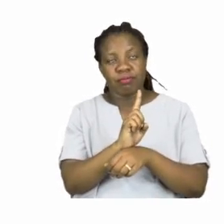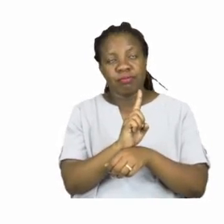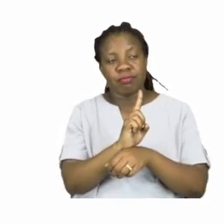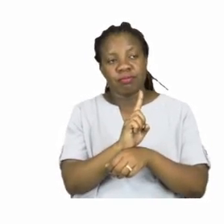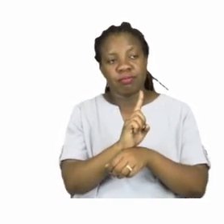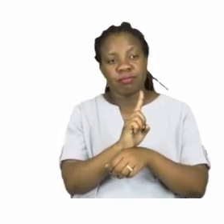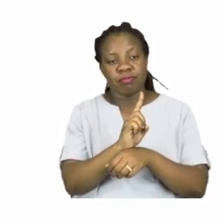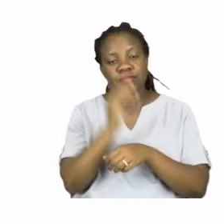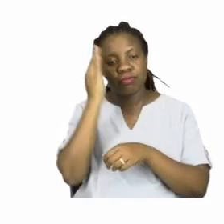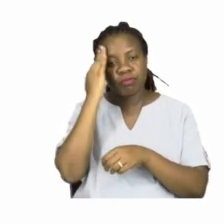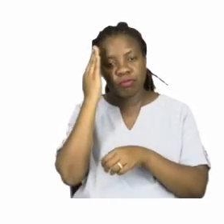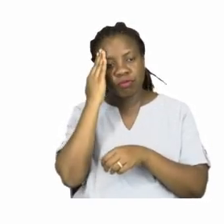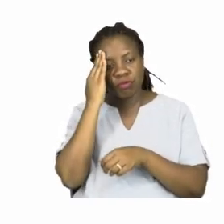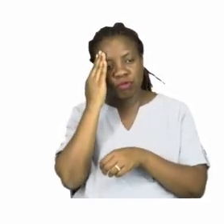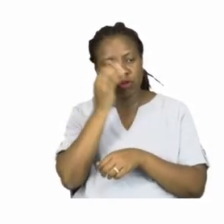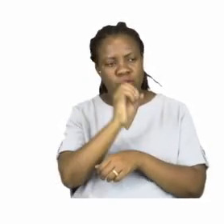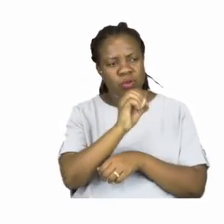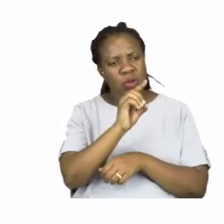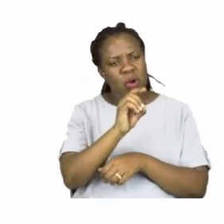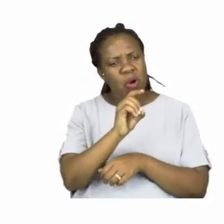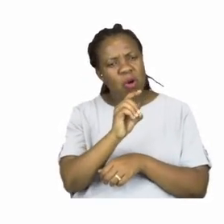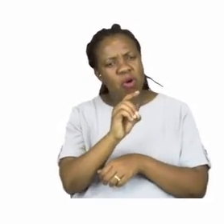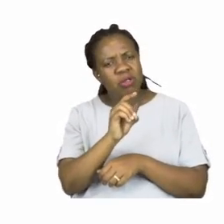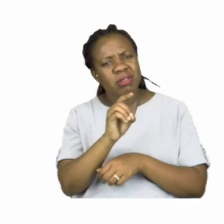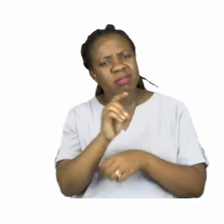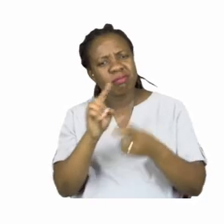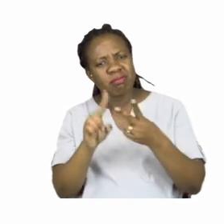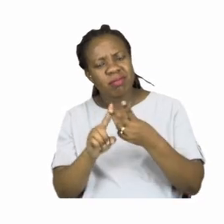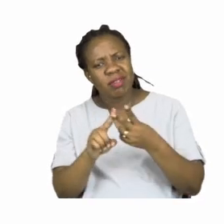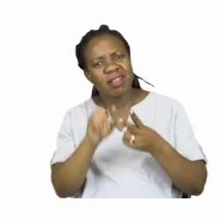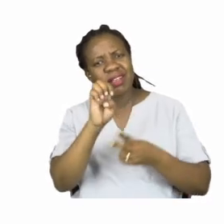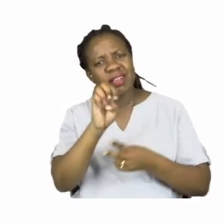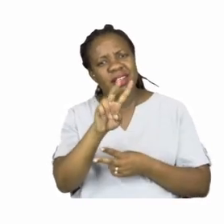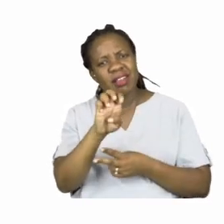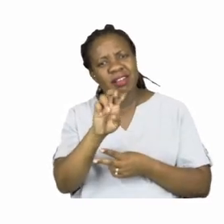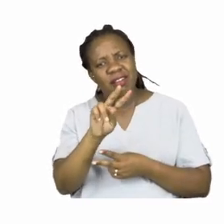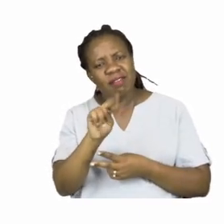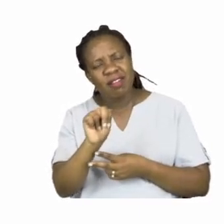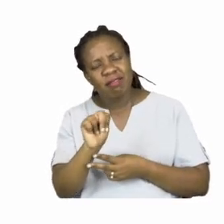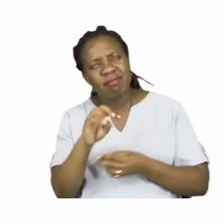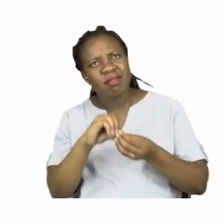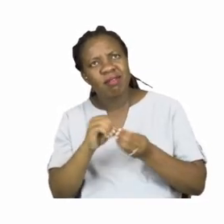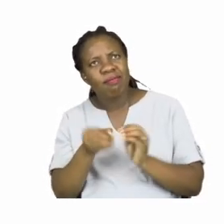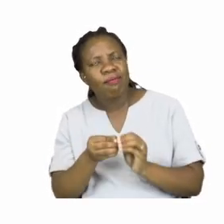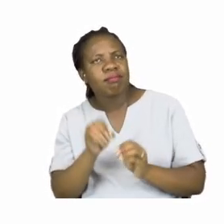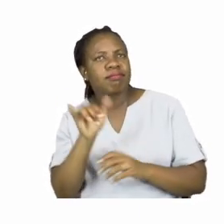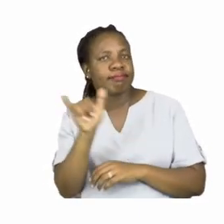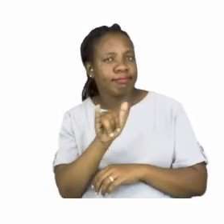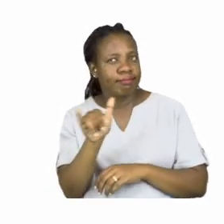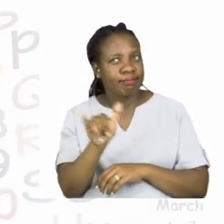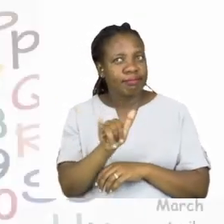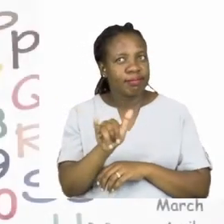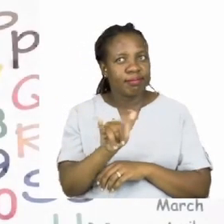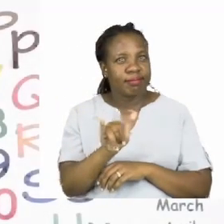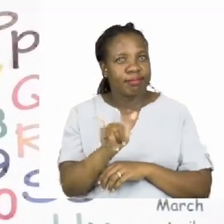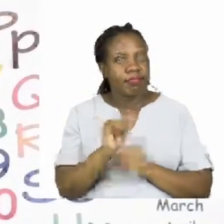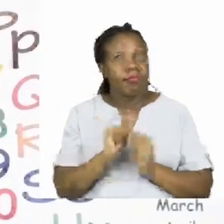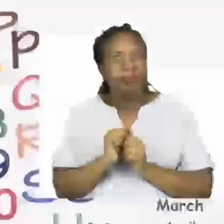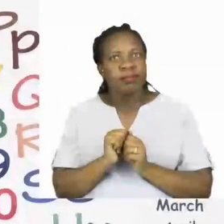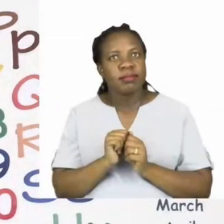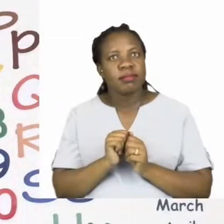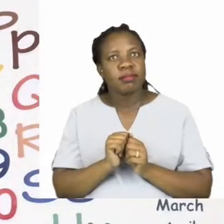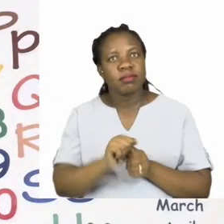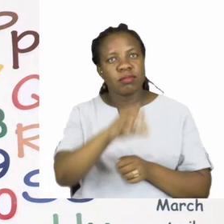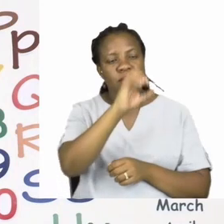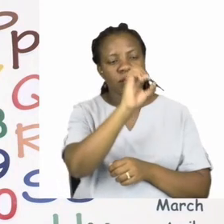difference between an odd number and an even number. Let's take a look at the board. Now, for all our